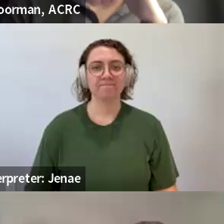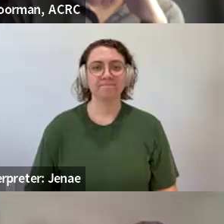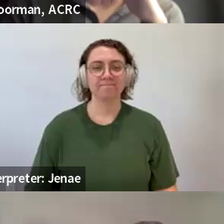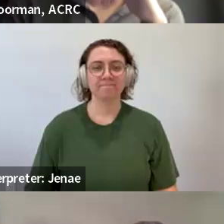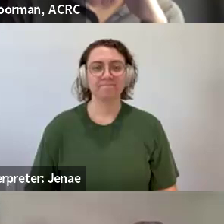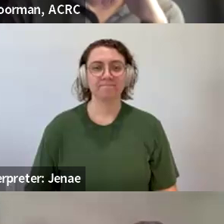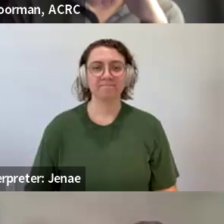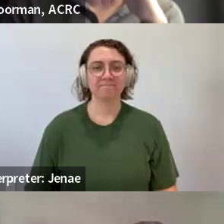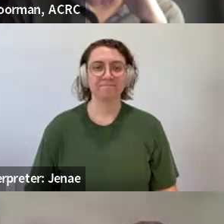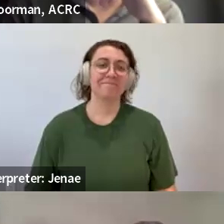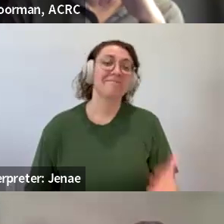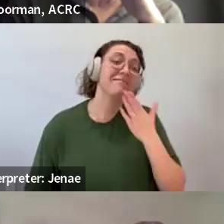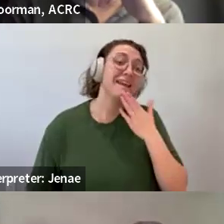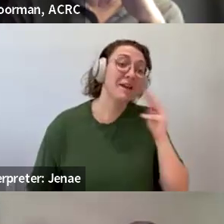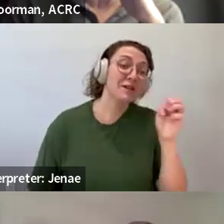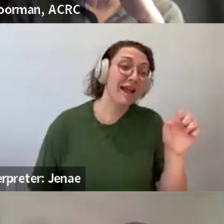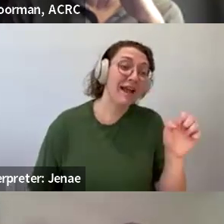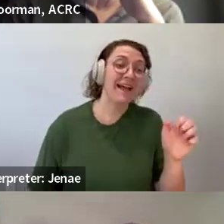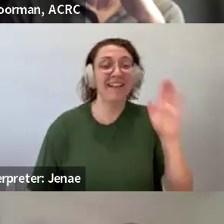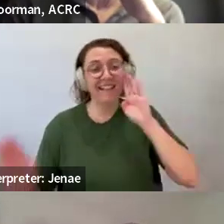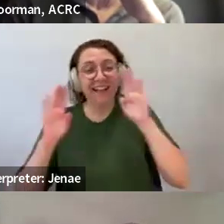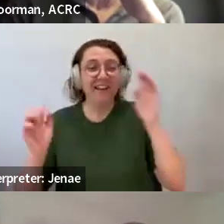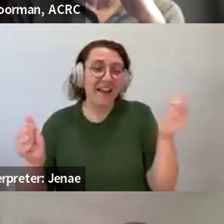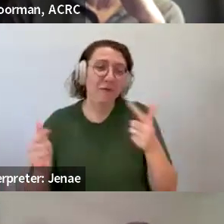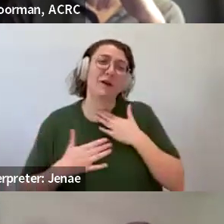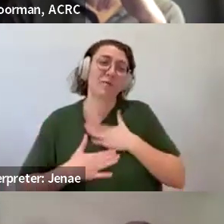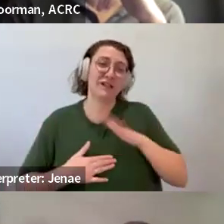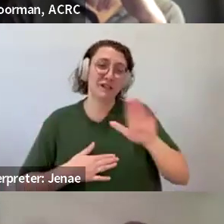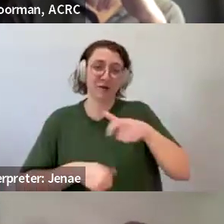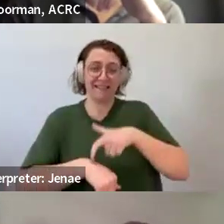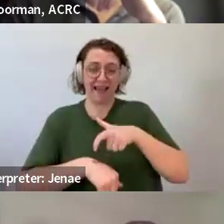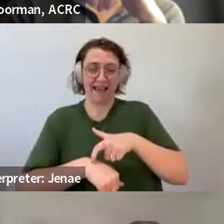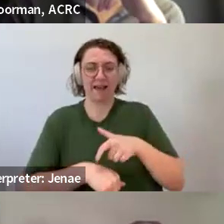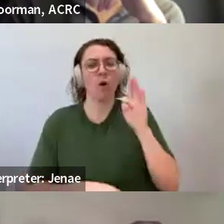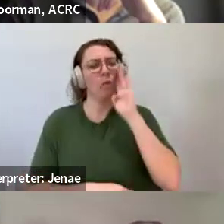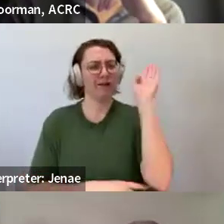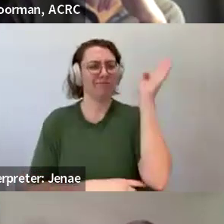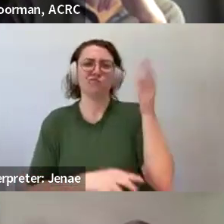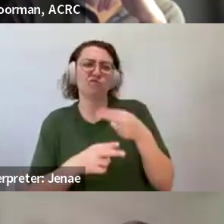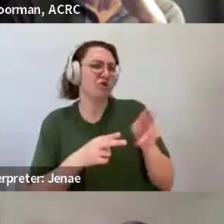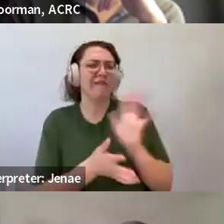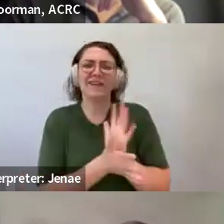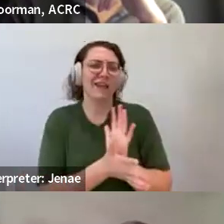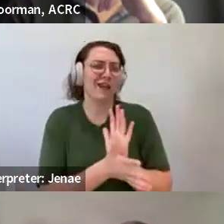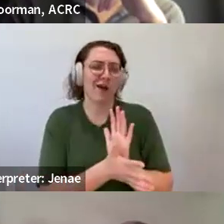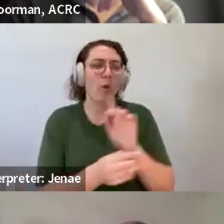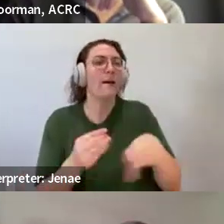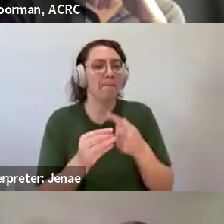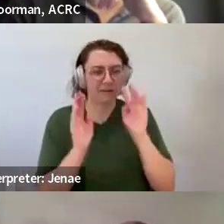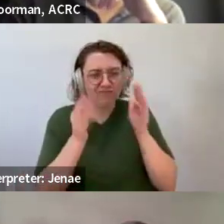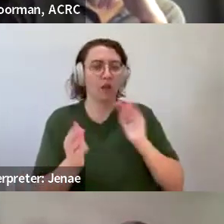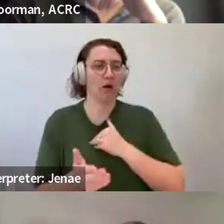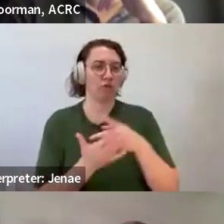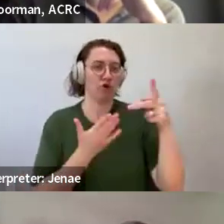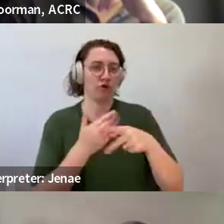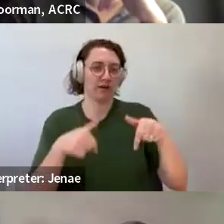Thank you, Michelle. Hello, everybody. I appreciate your time. Today, I'm just going to present a short video about what our program is all about here